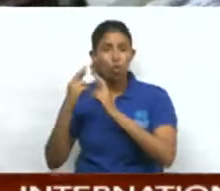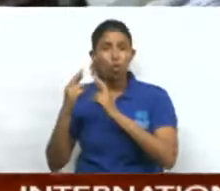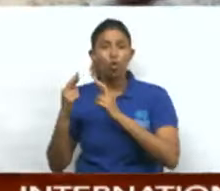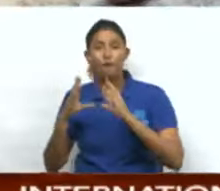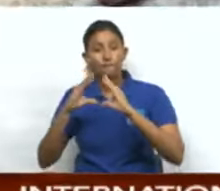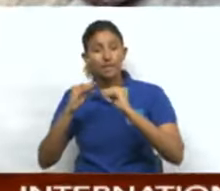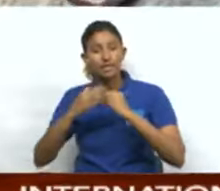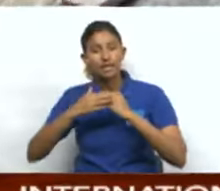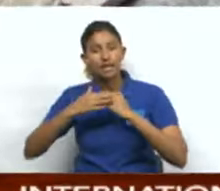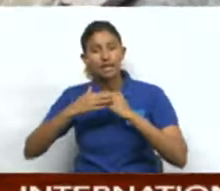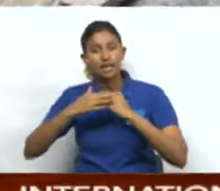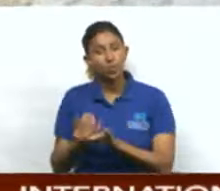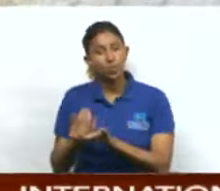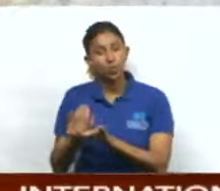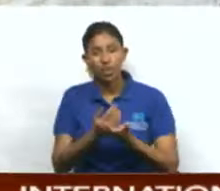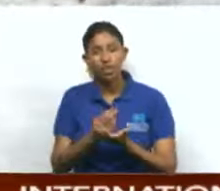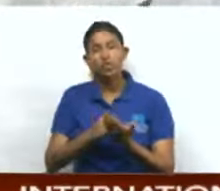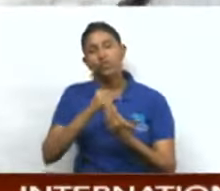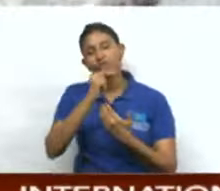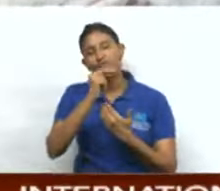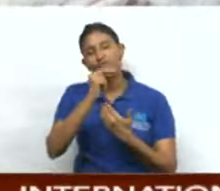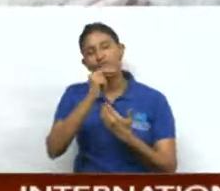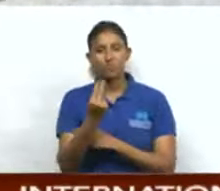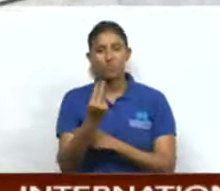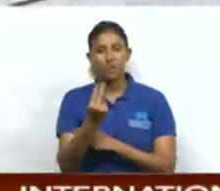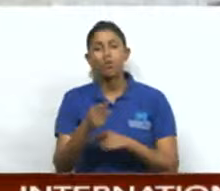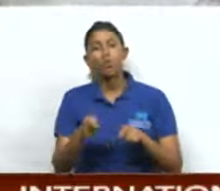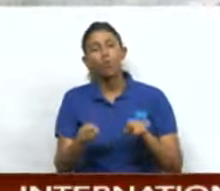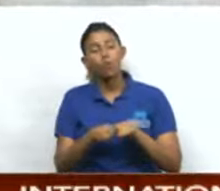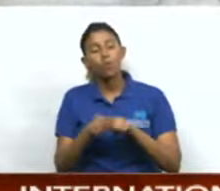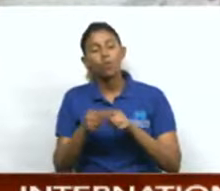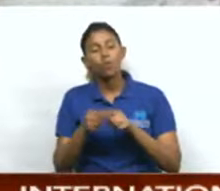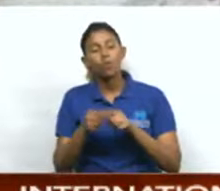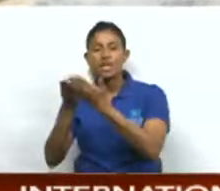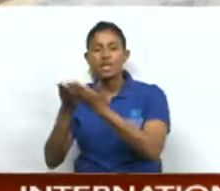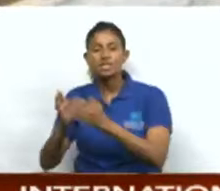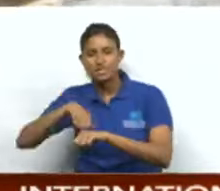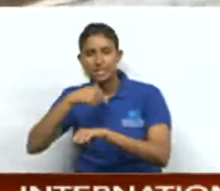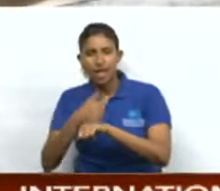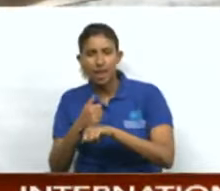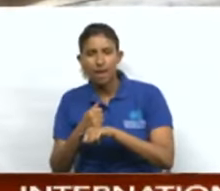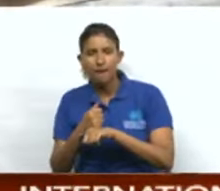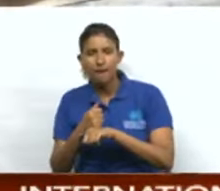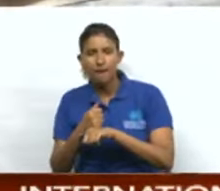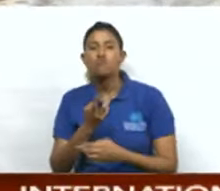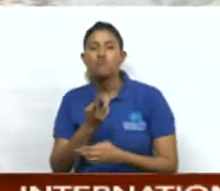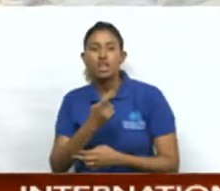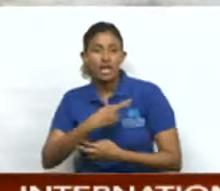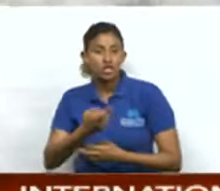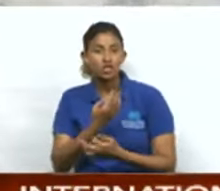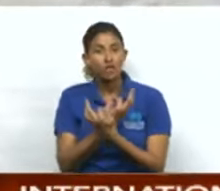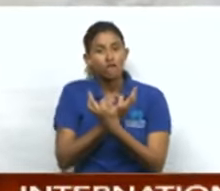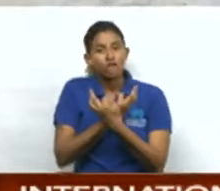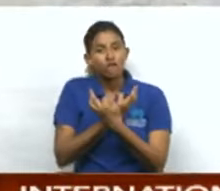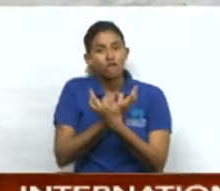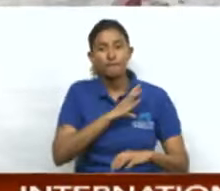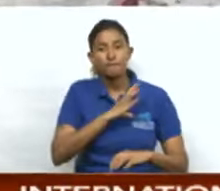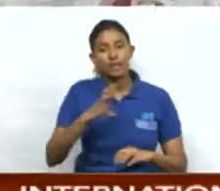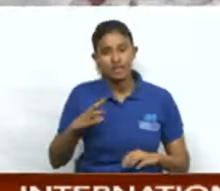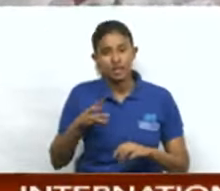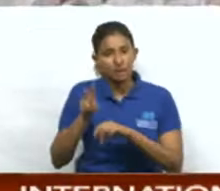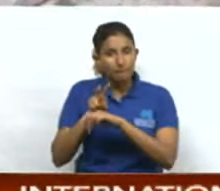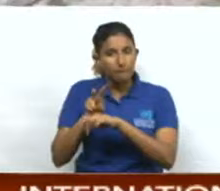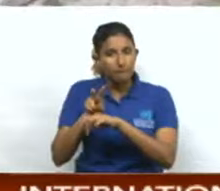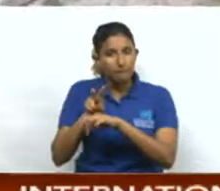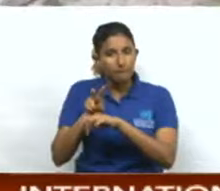the establishment of a religious freedom committee, which it says will monitor and produce reports, promote unity and